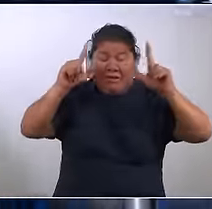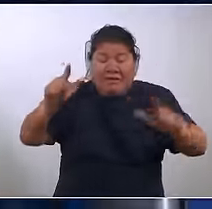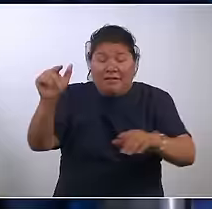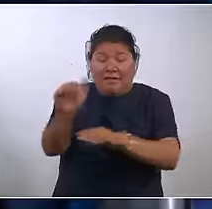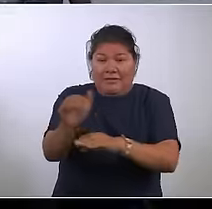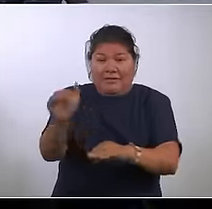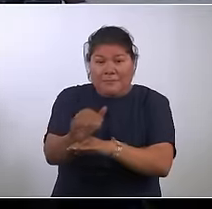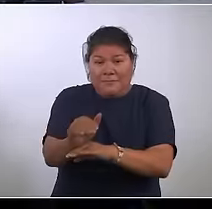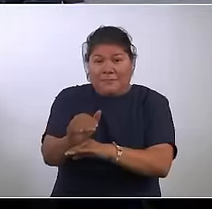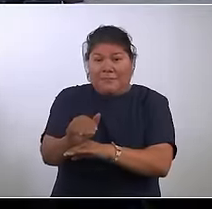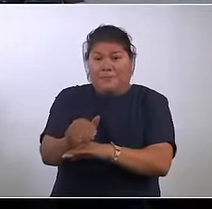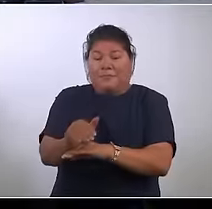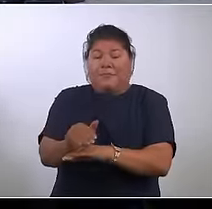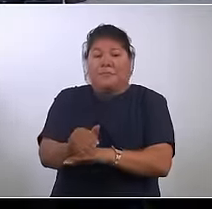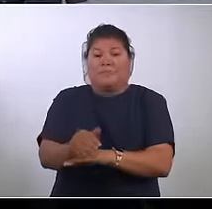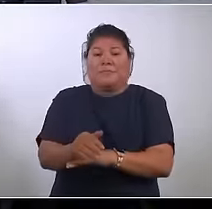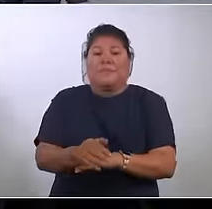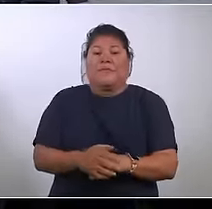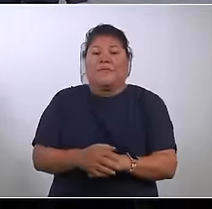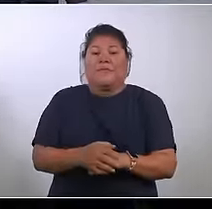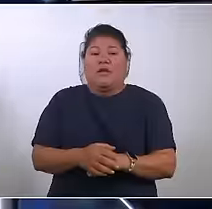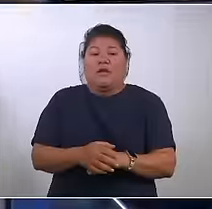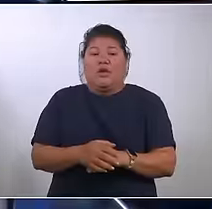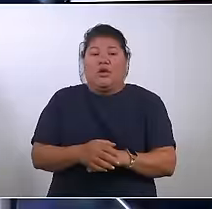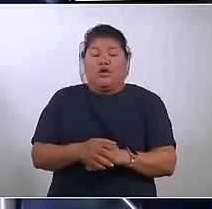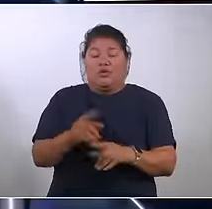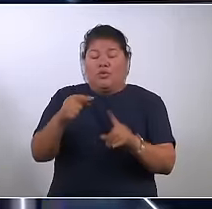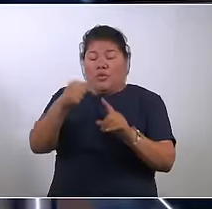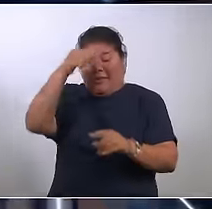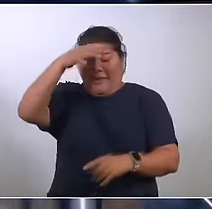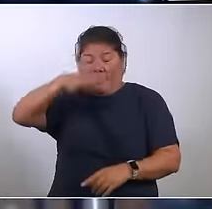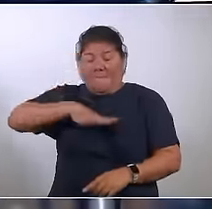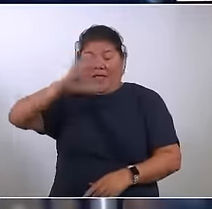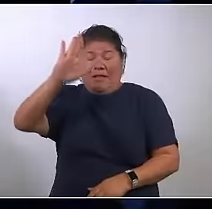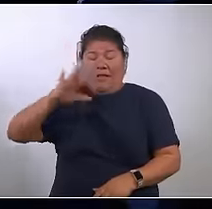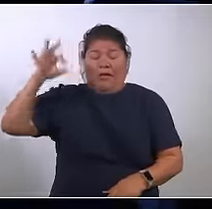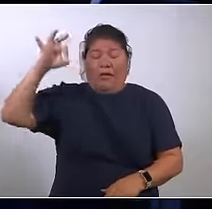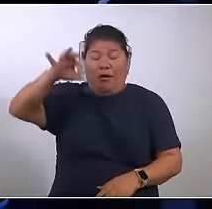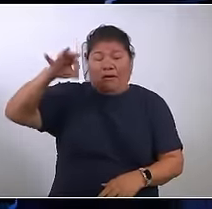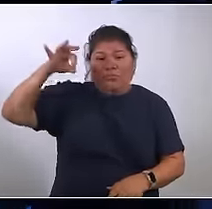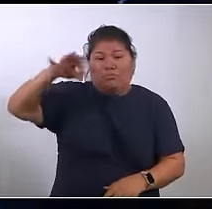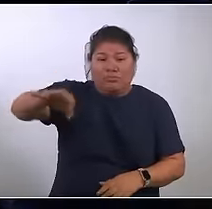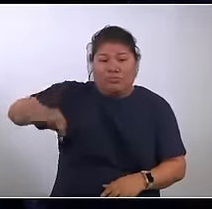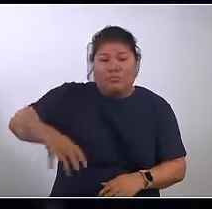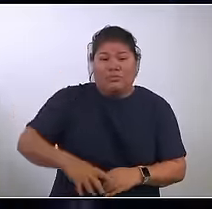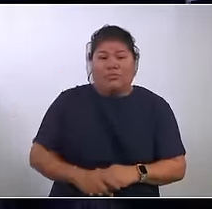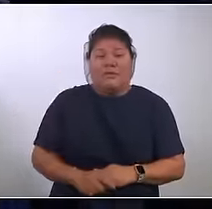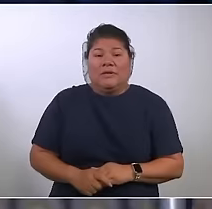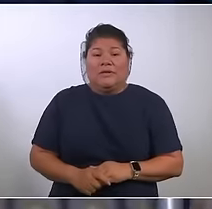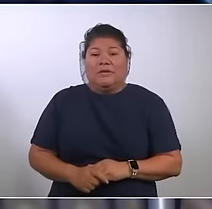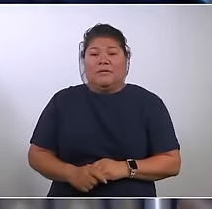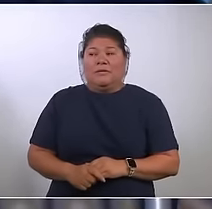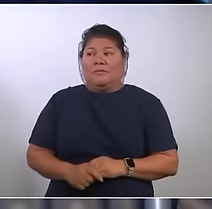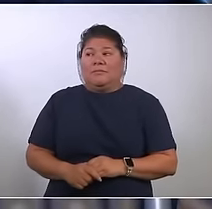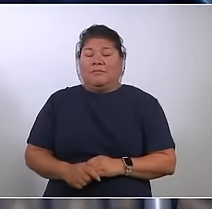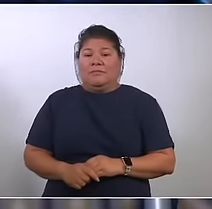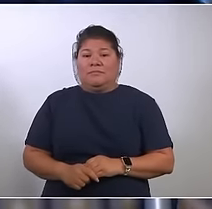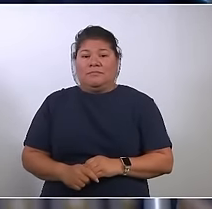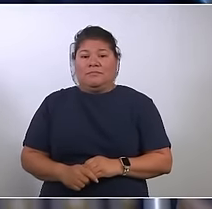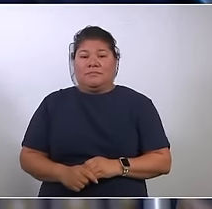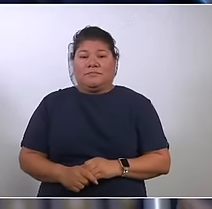night. Han tenido sus ojos abiertos esta noche. To what this man of God is preaching. A lo que predica este varón de Dios.